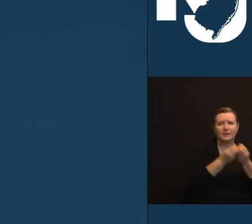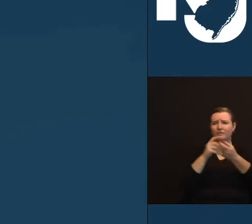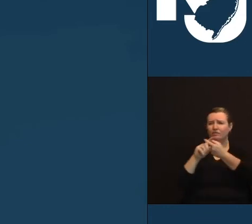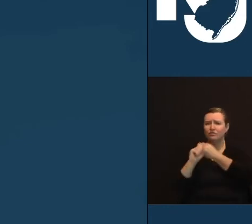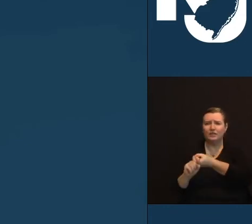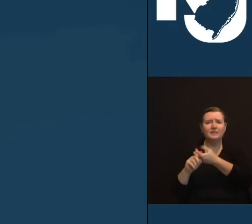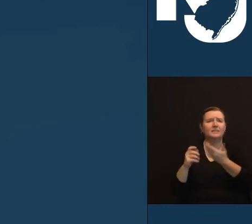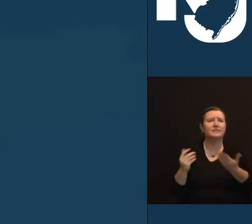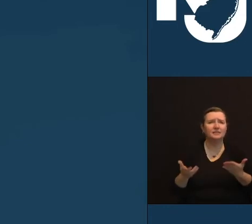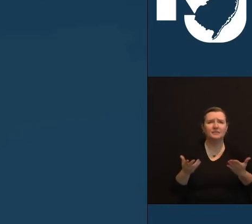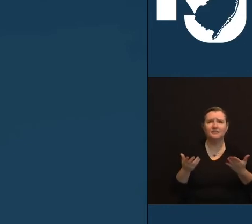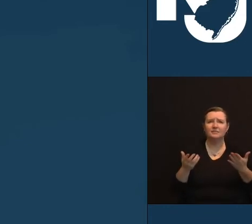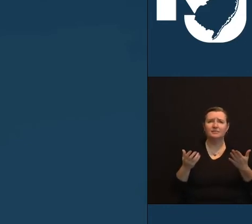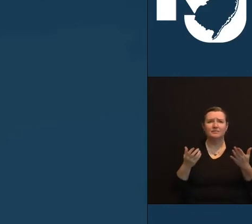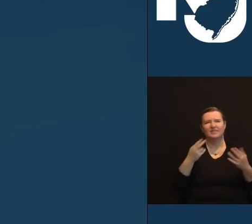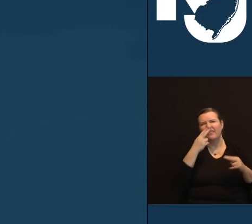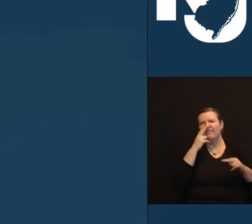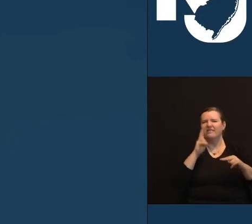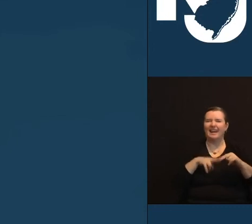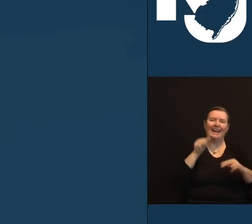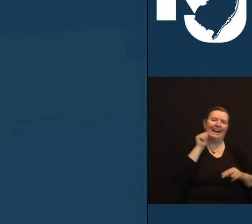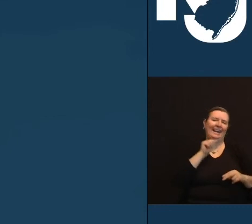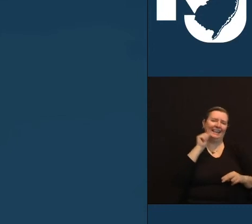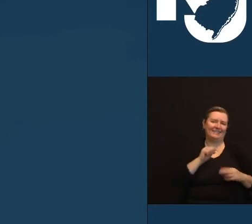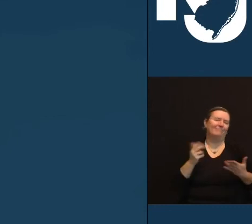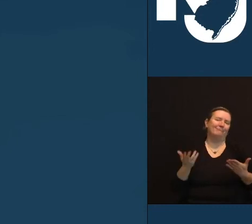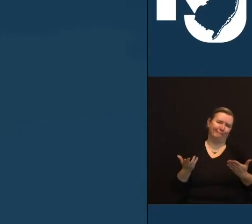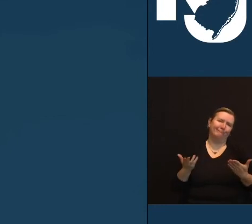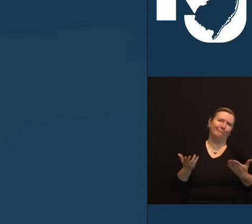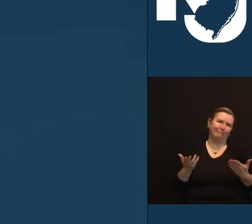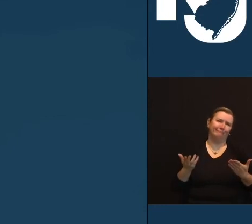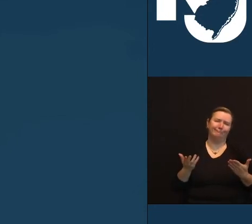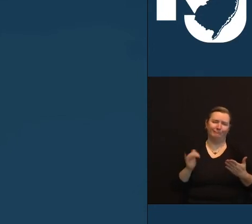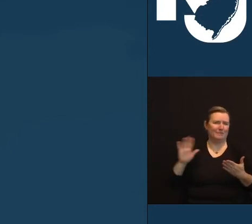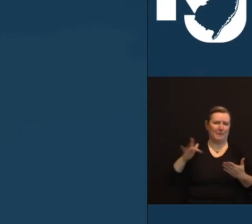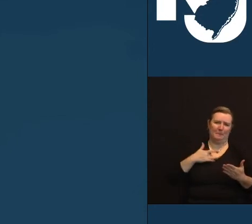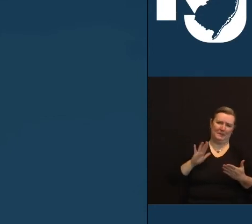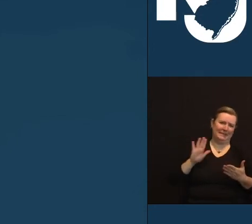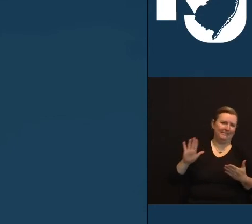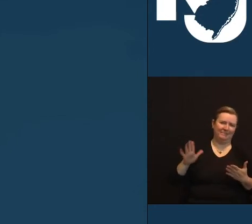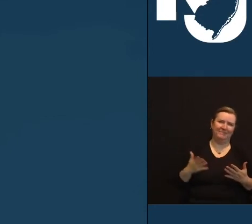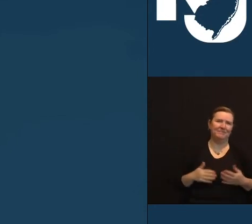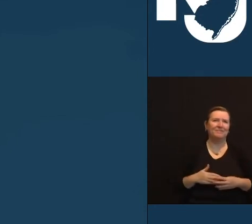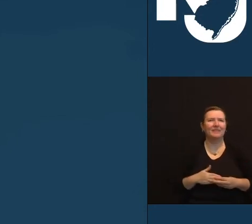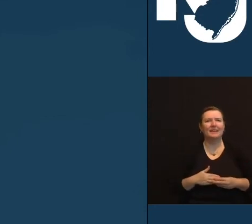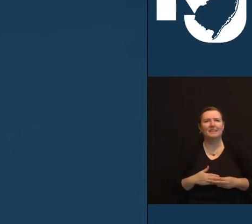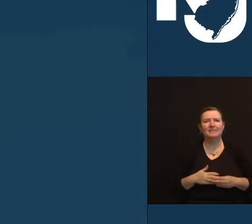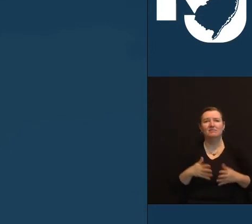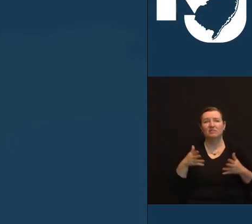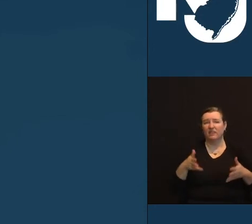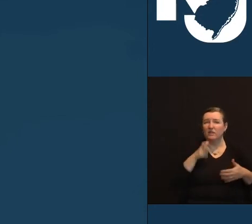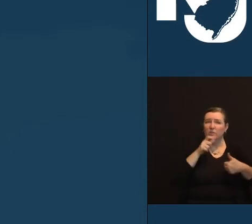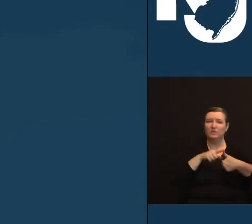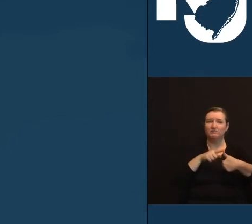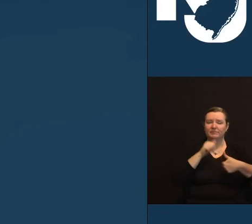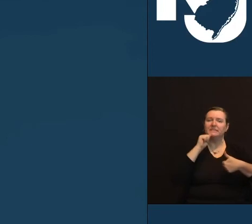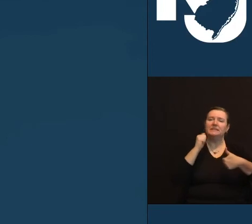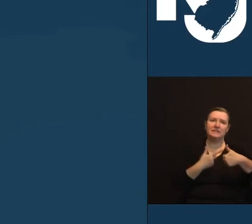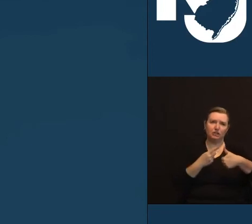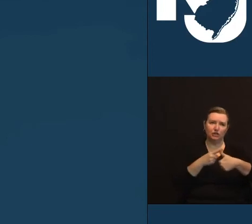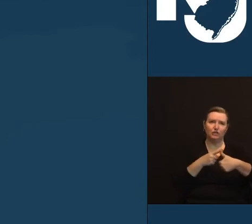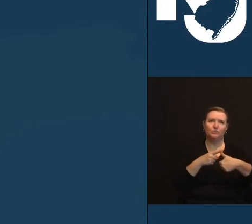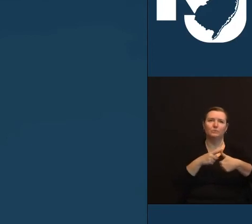as the fun aunt to her nieces and nephews. Cindy leaves behind her sisters, Judy, Karen